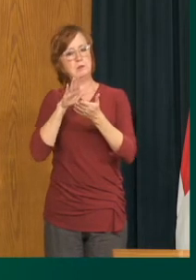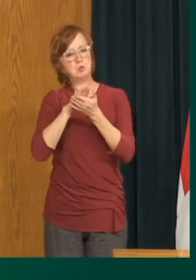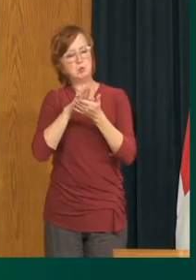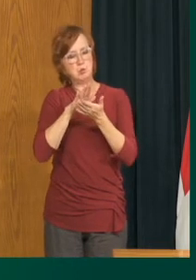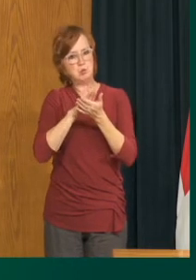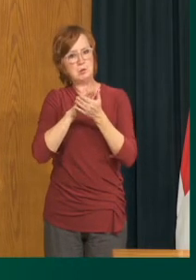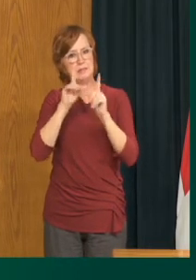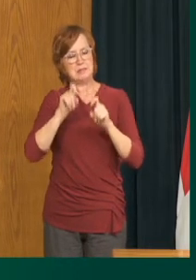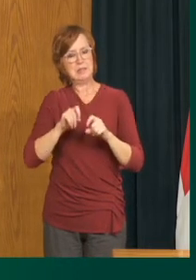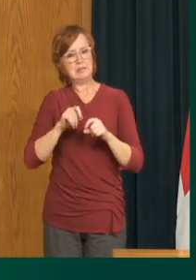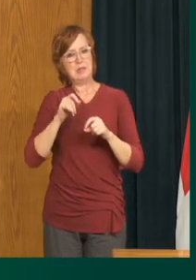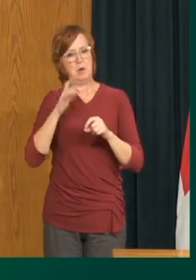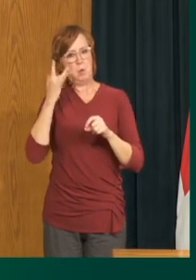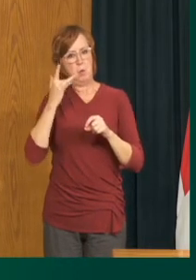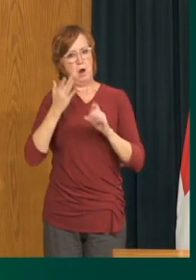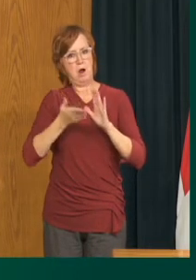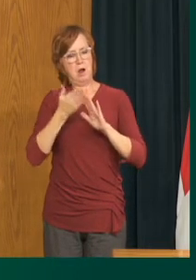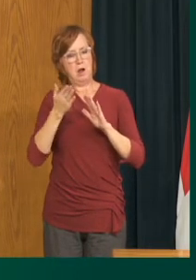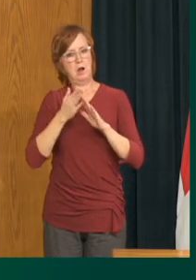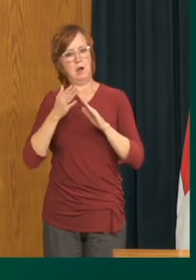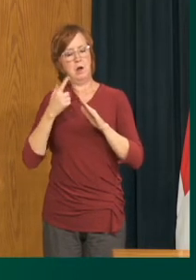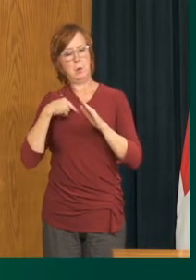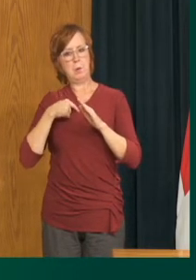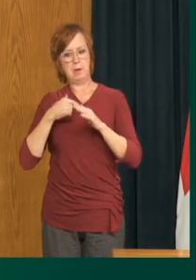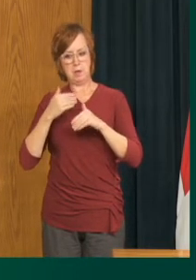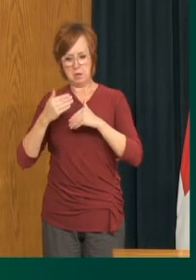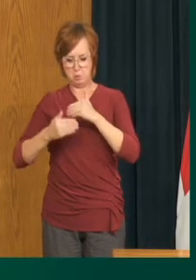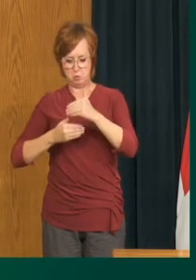school divisions and the schools in particular. And I think we had a good